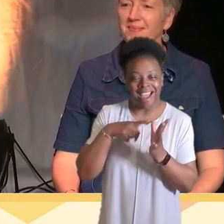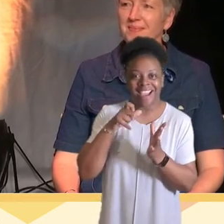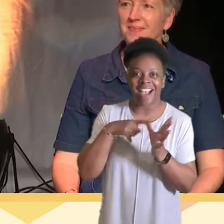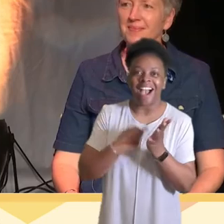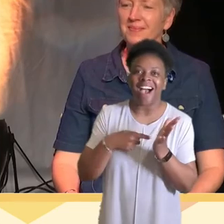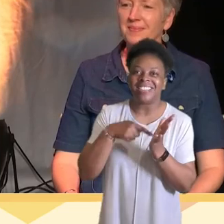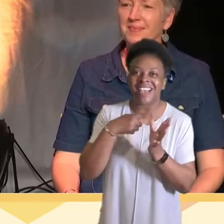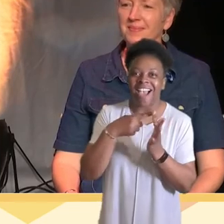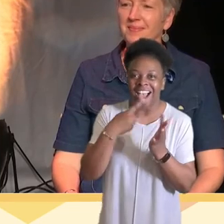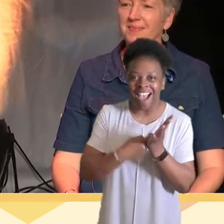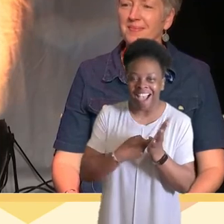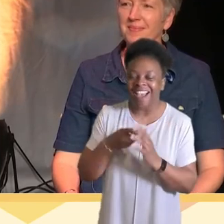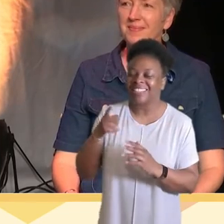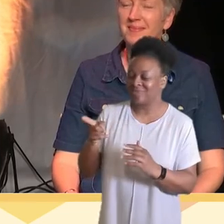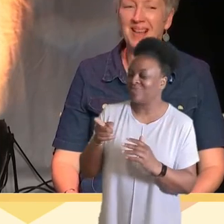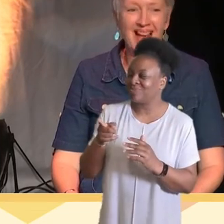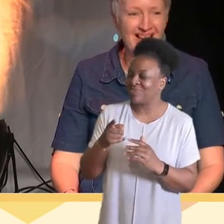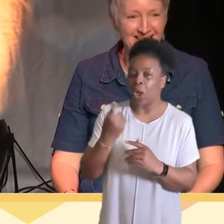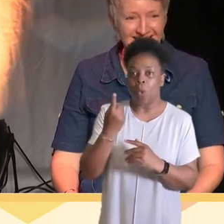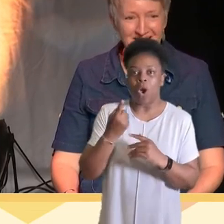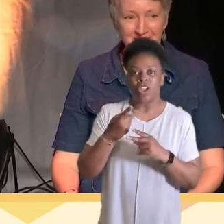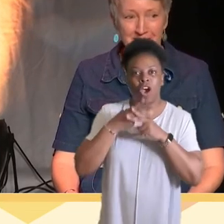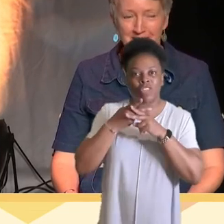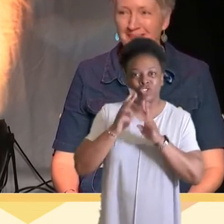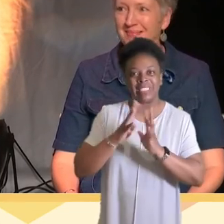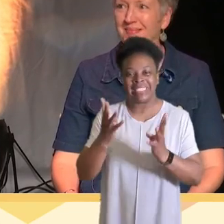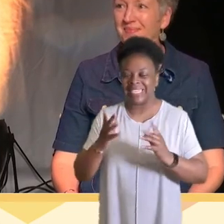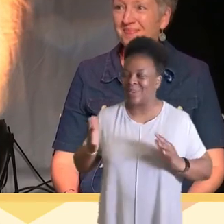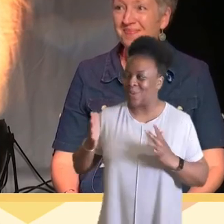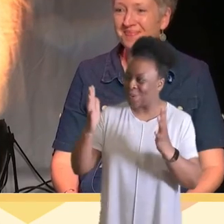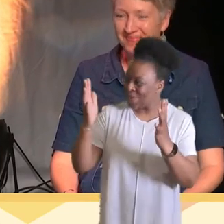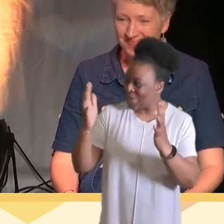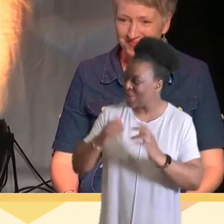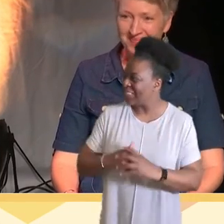She's representing the BUGB Trustee Board. Yes, bring it up for Christina.